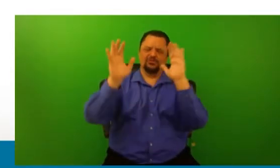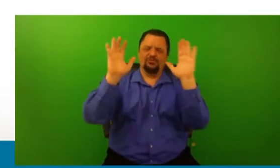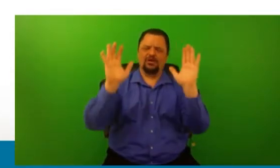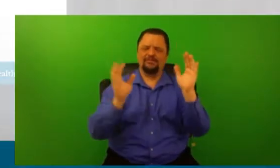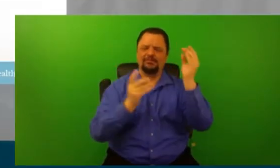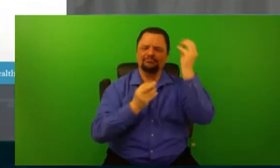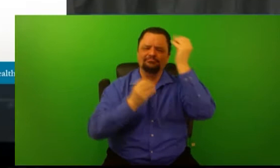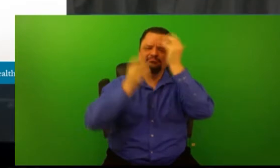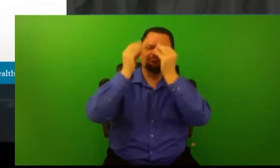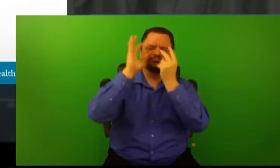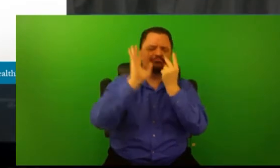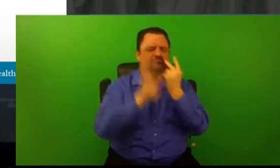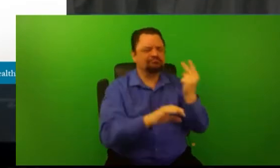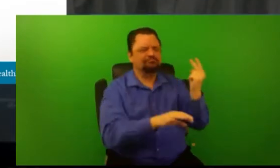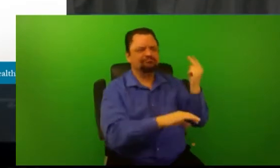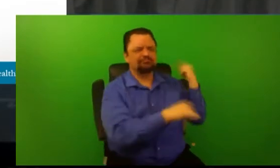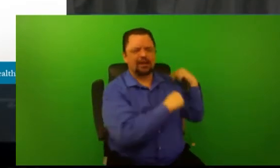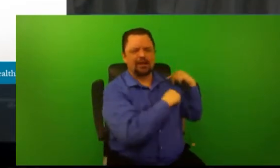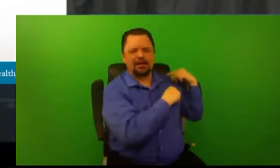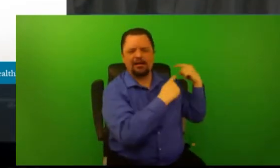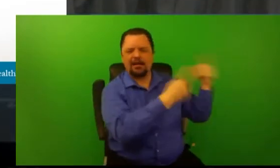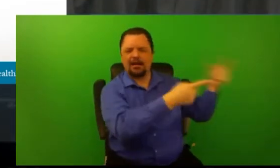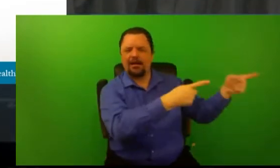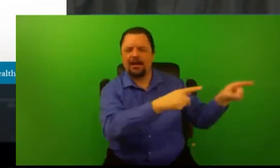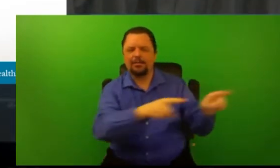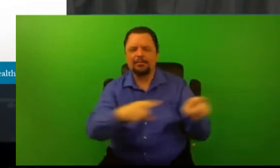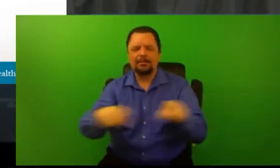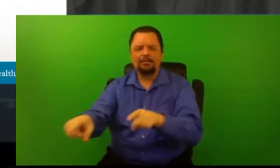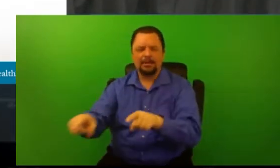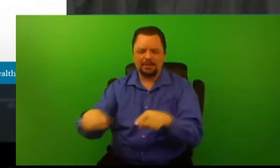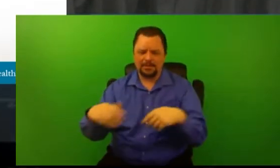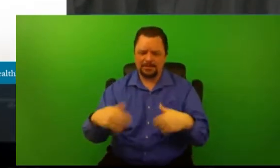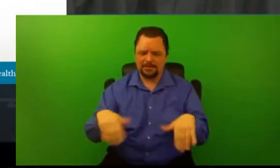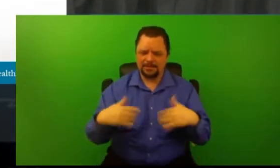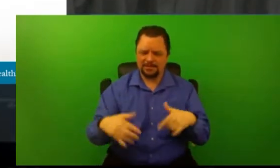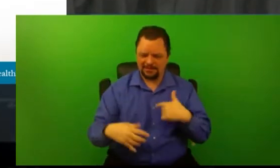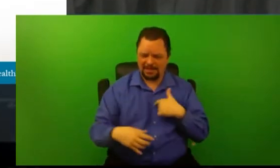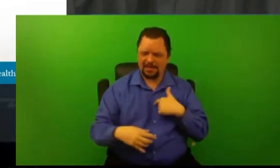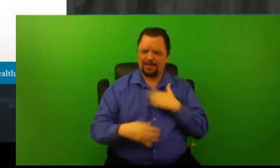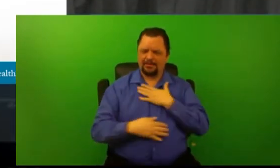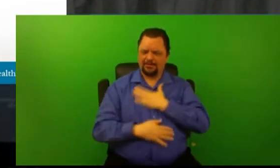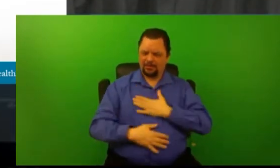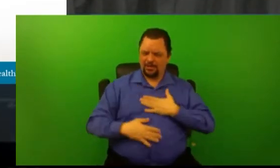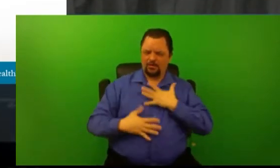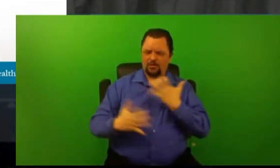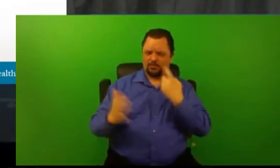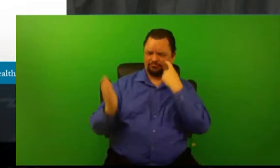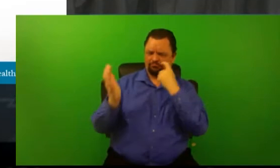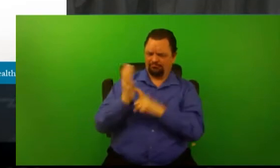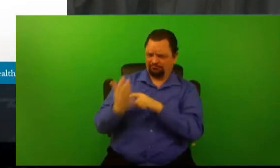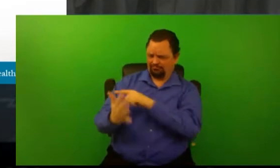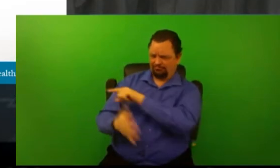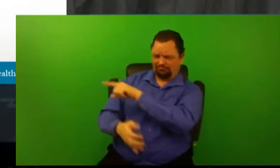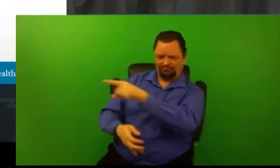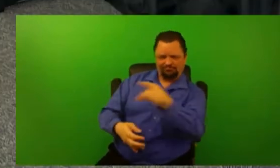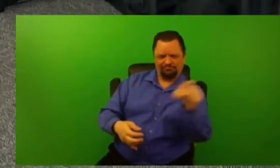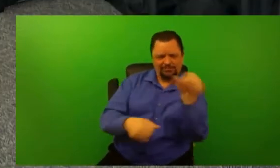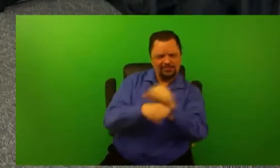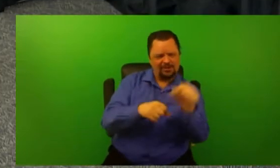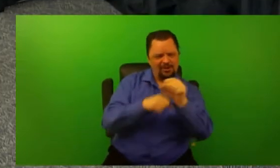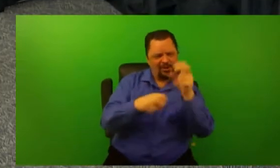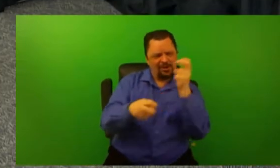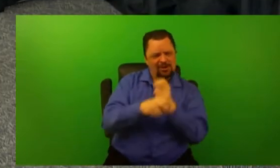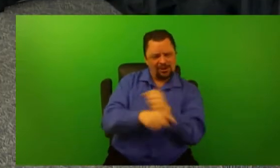where we have been, as well as appreciate the hard work of our staff and team through this entire